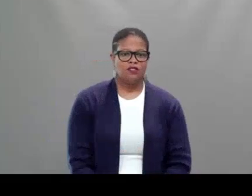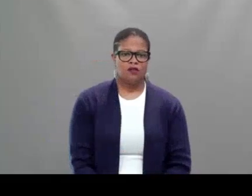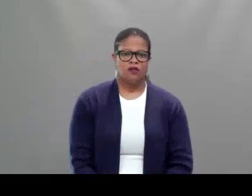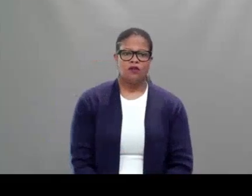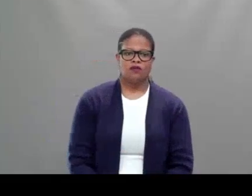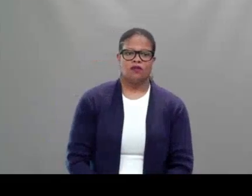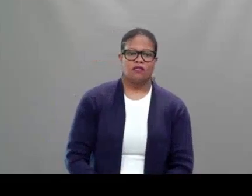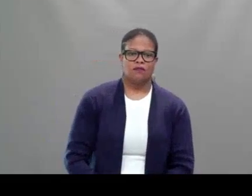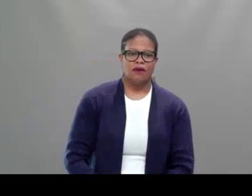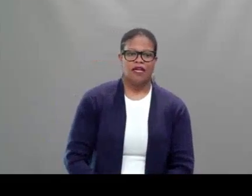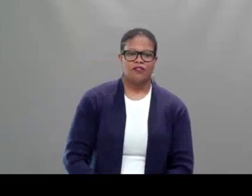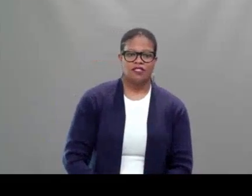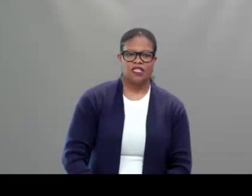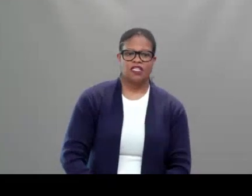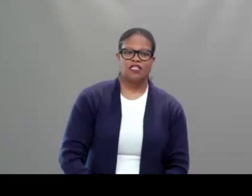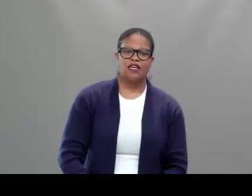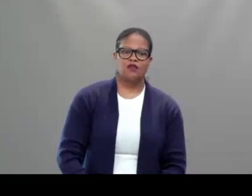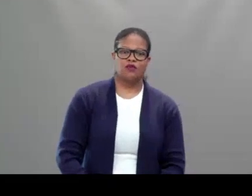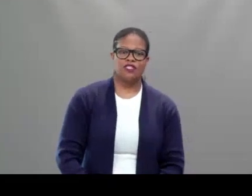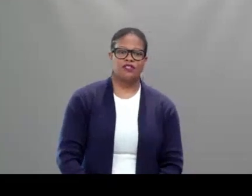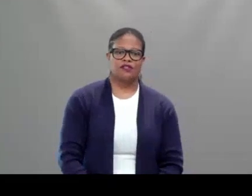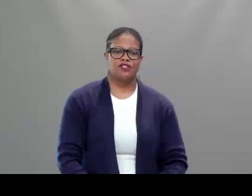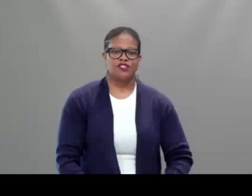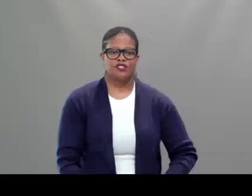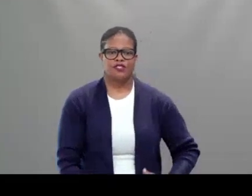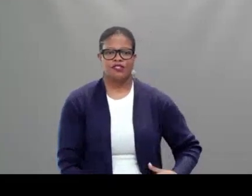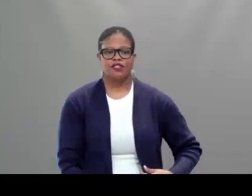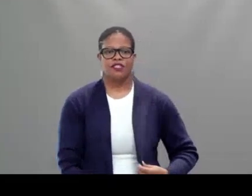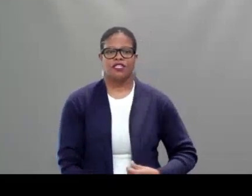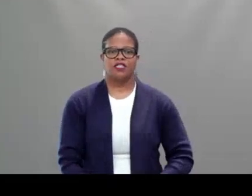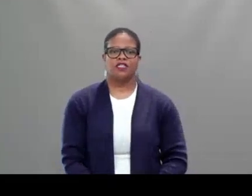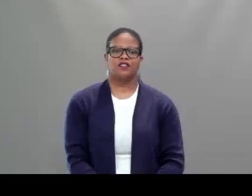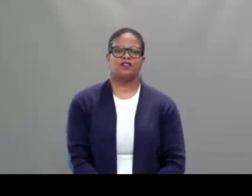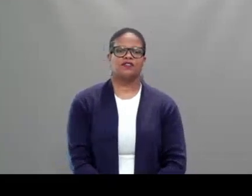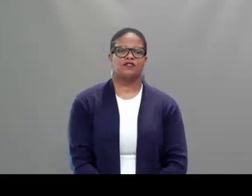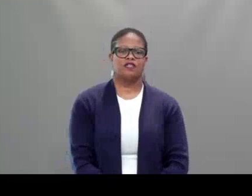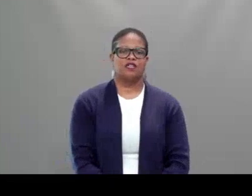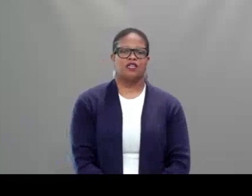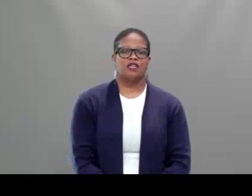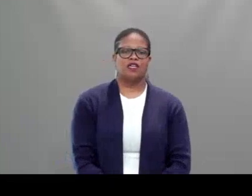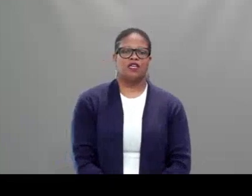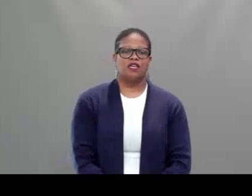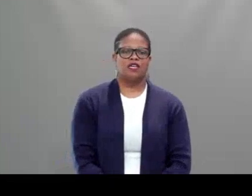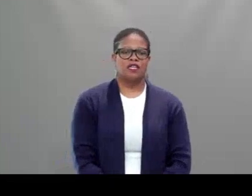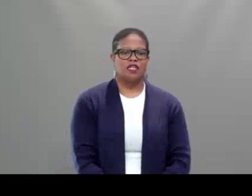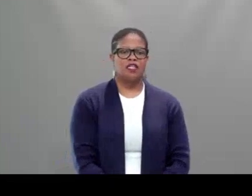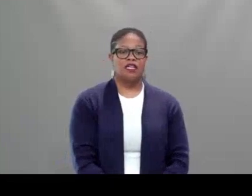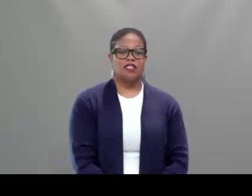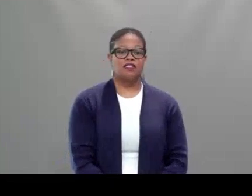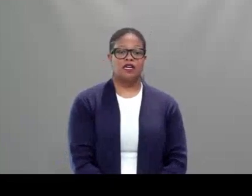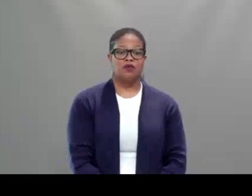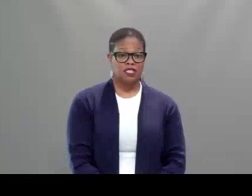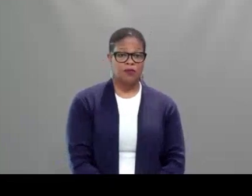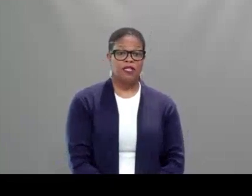Okay, so my understanding is that the research is that it's really